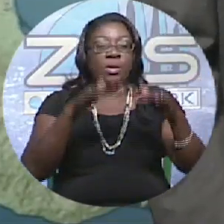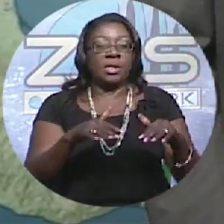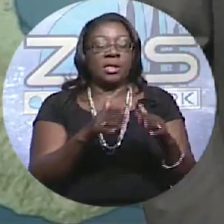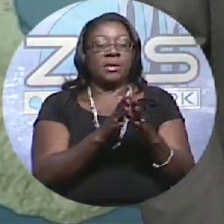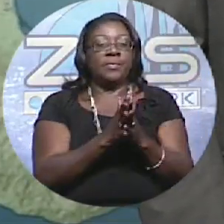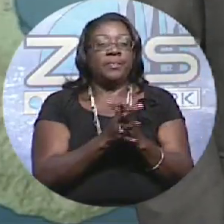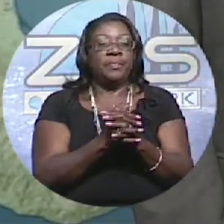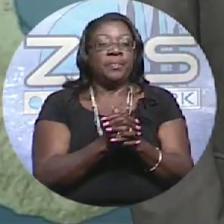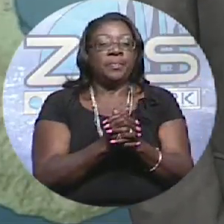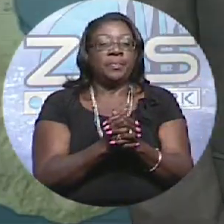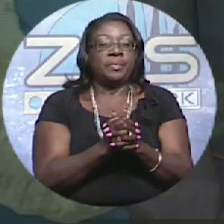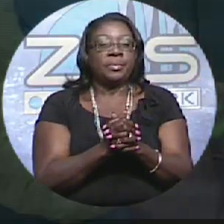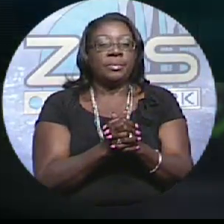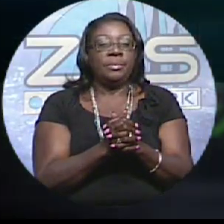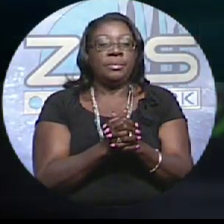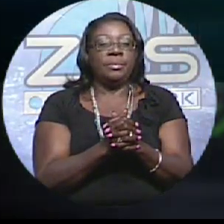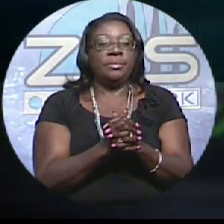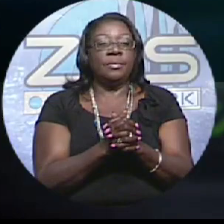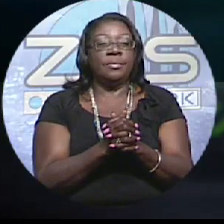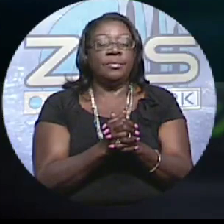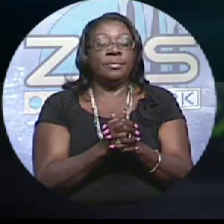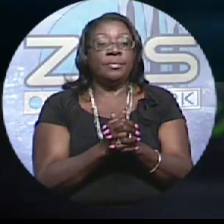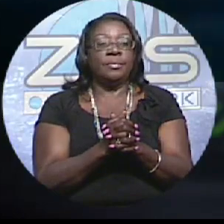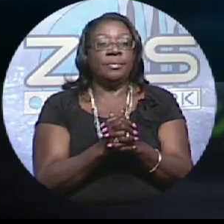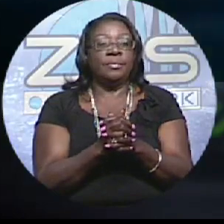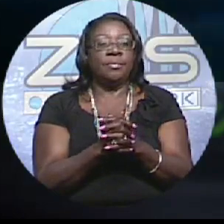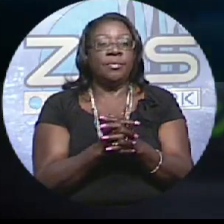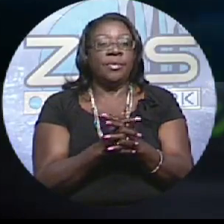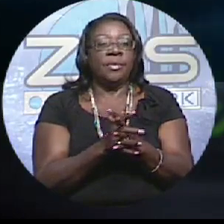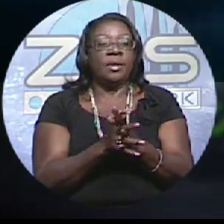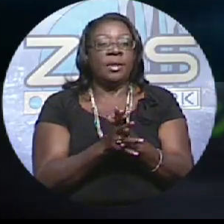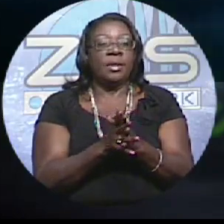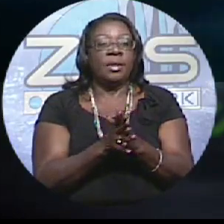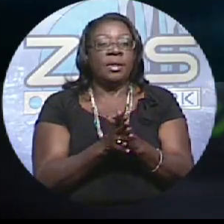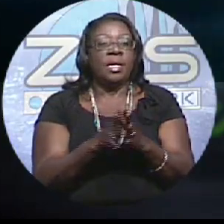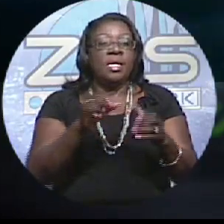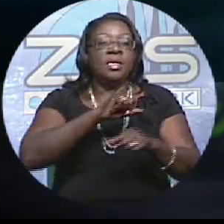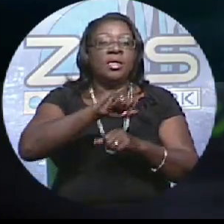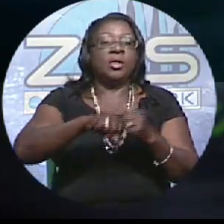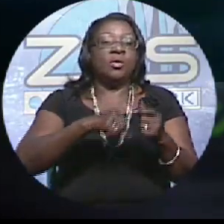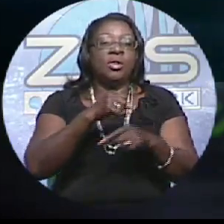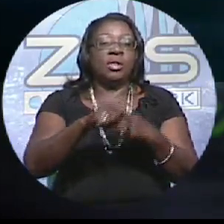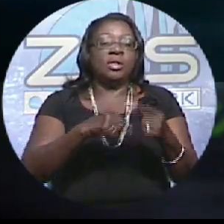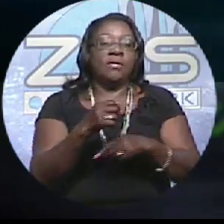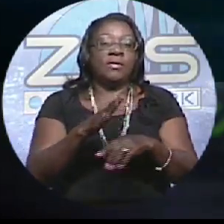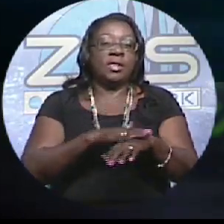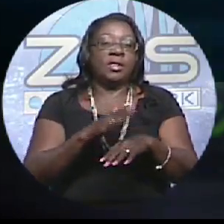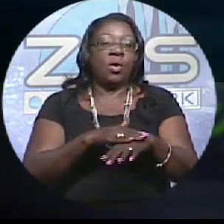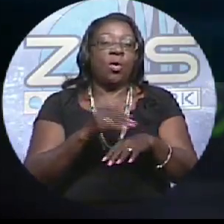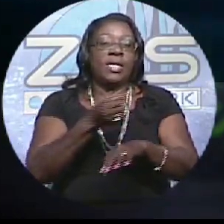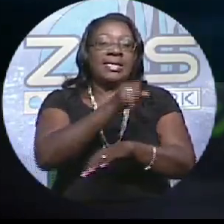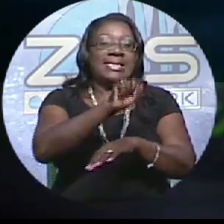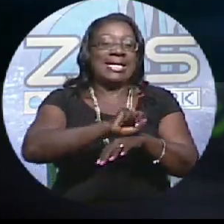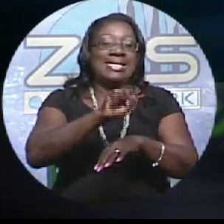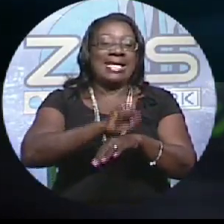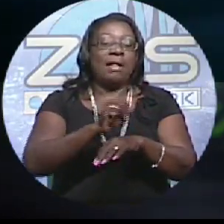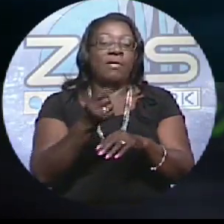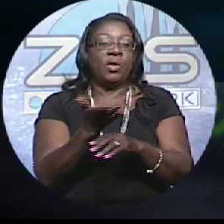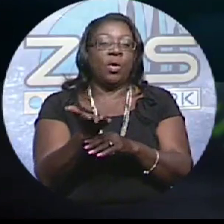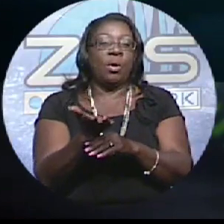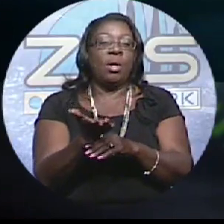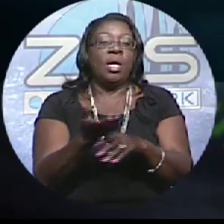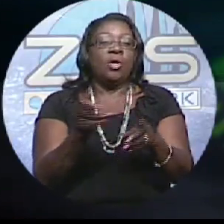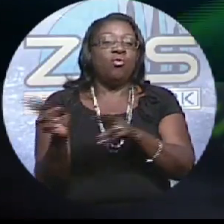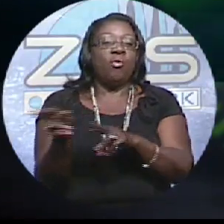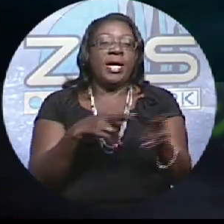islands. Chris? All right, Greg, thanks a lot. Social services and utilities on the island of San Salvador are braced